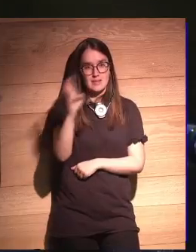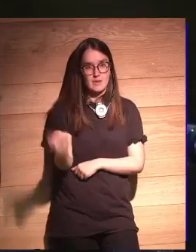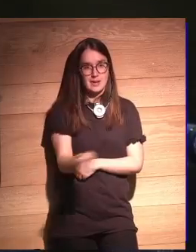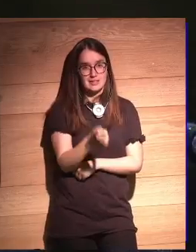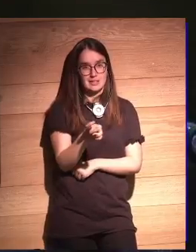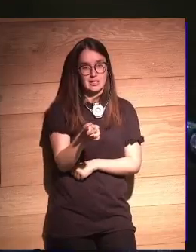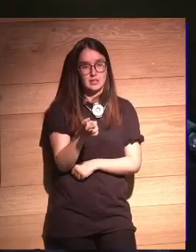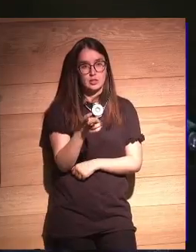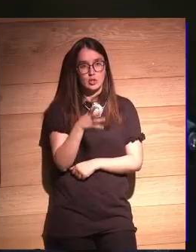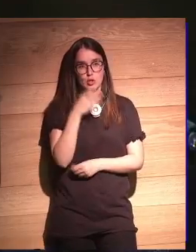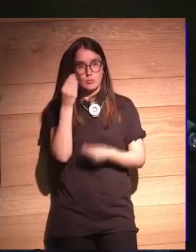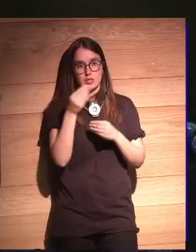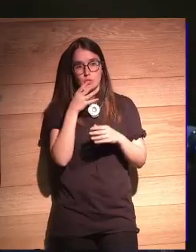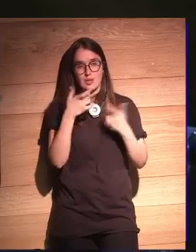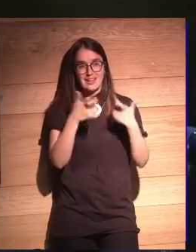to